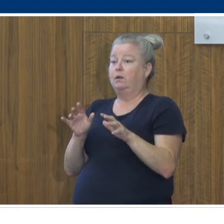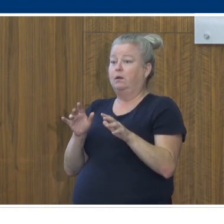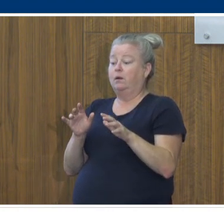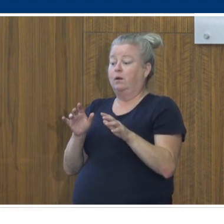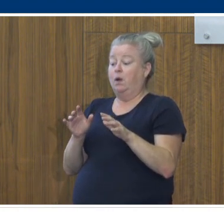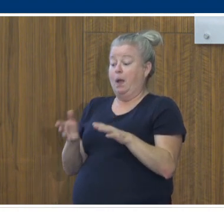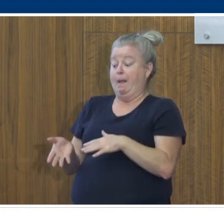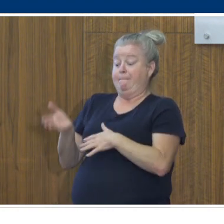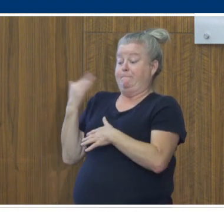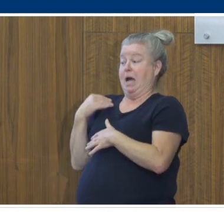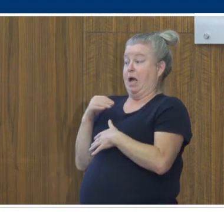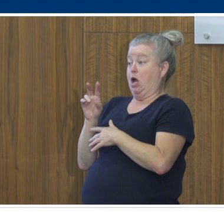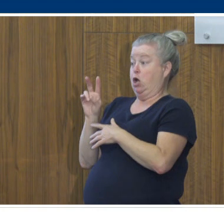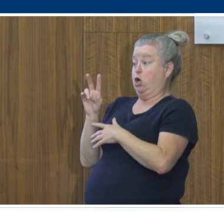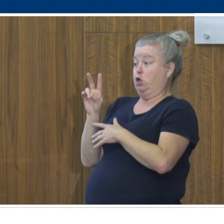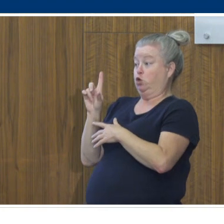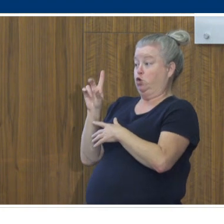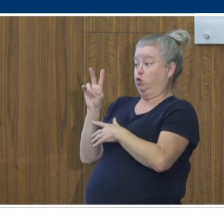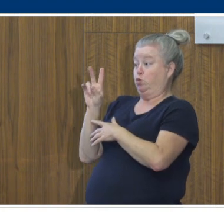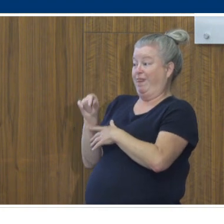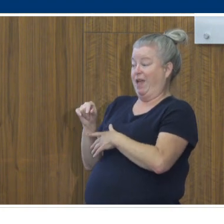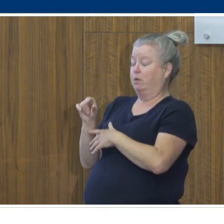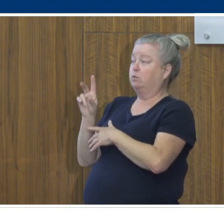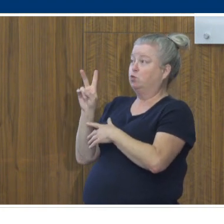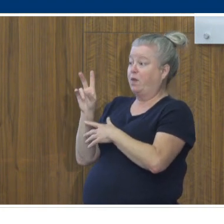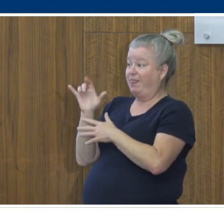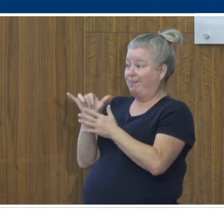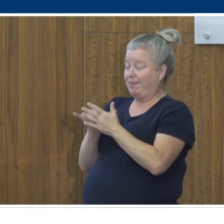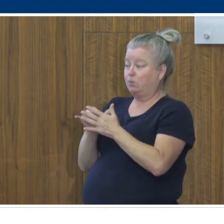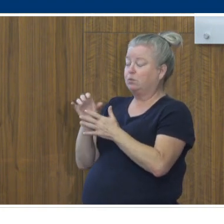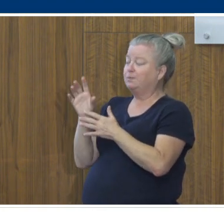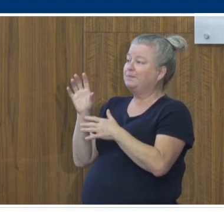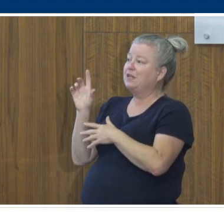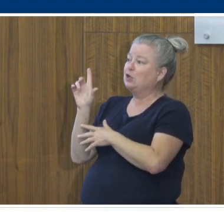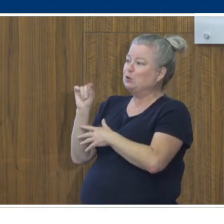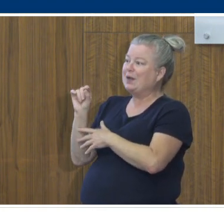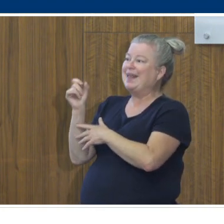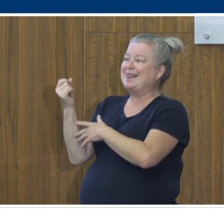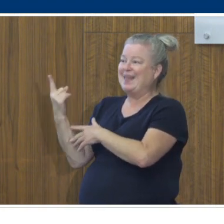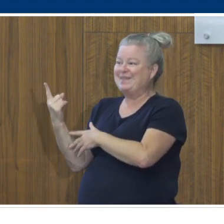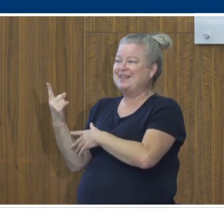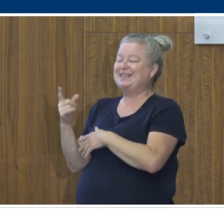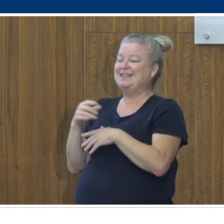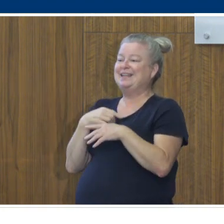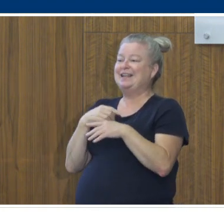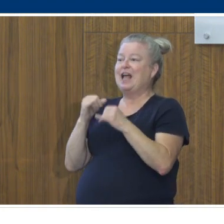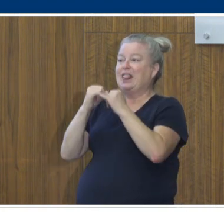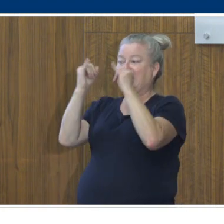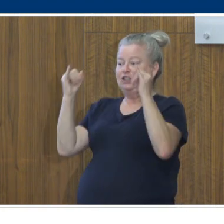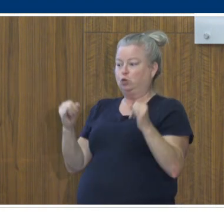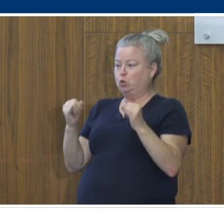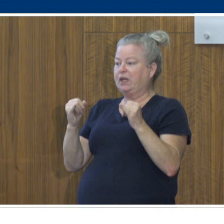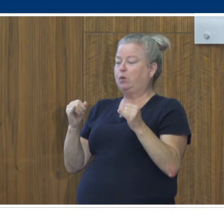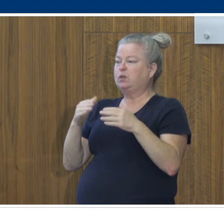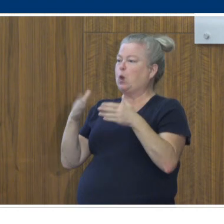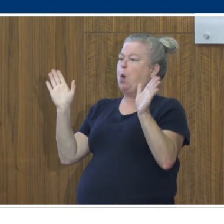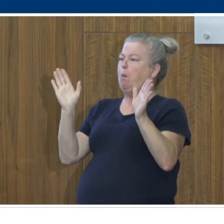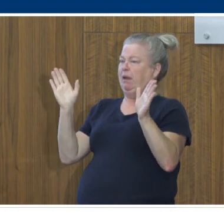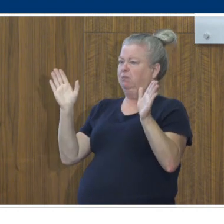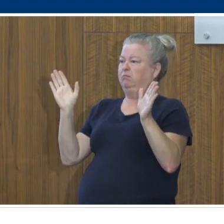Back in 2011, the criteria for redistricting was much more open-ended. The